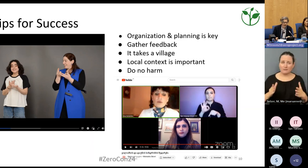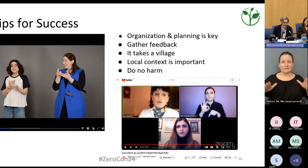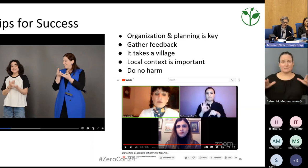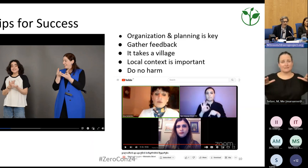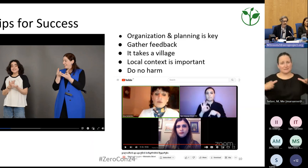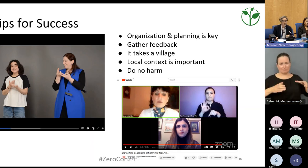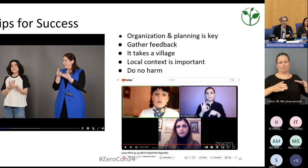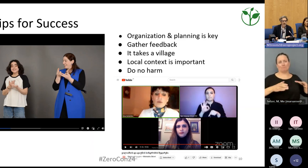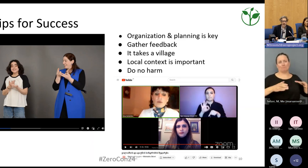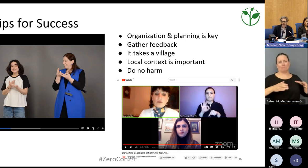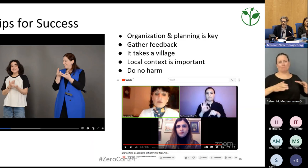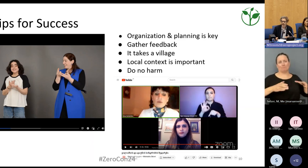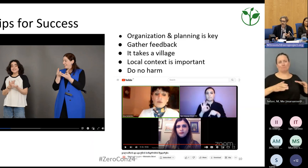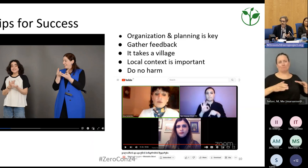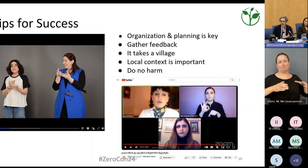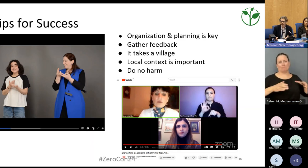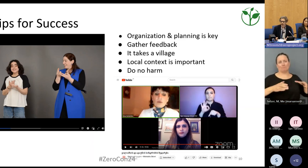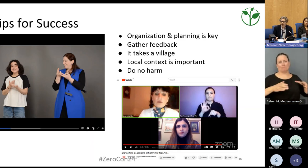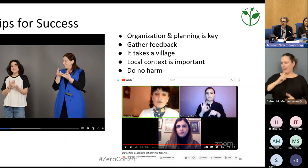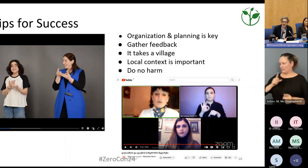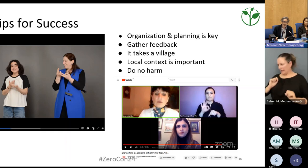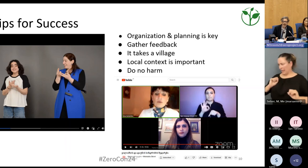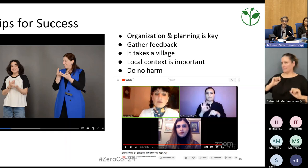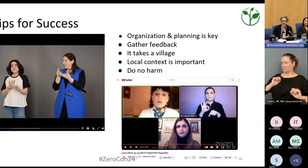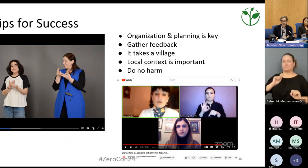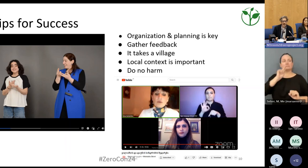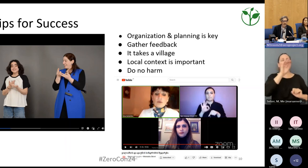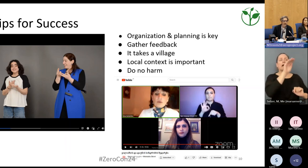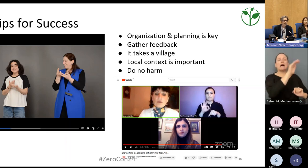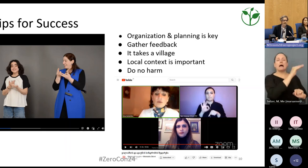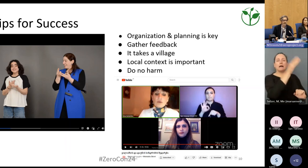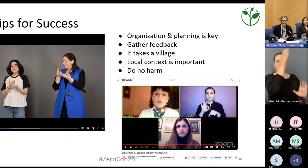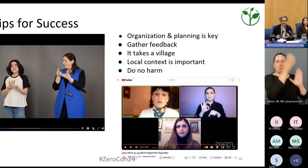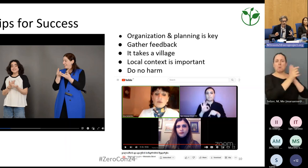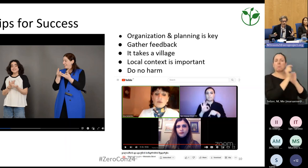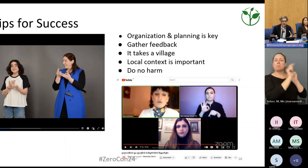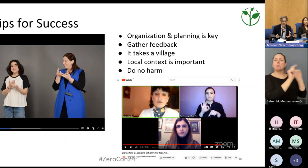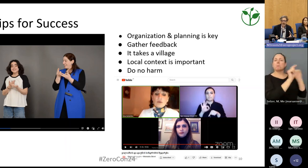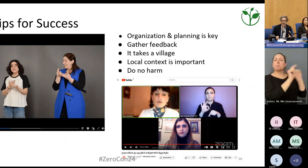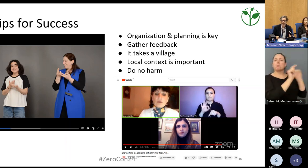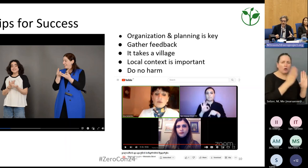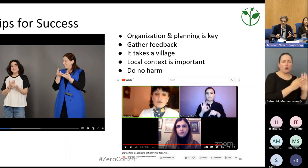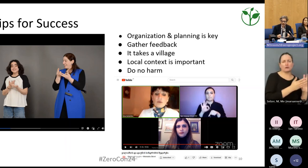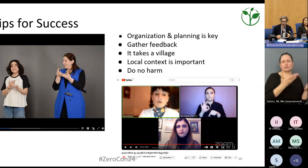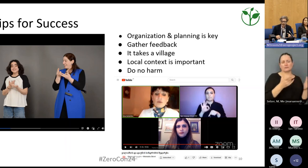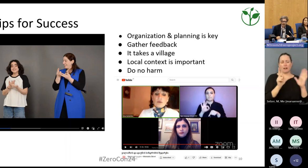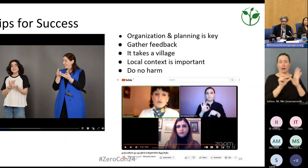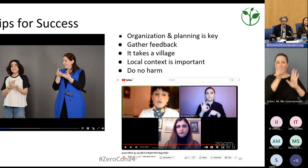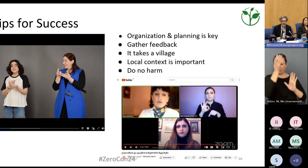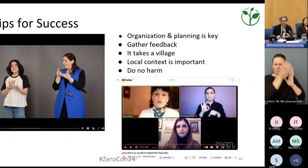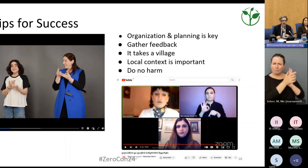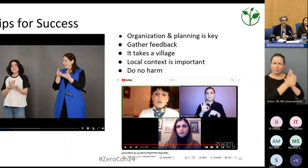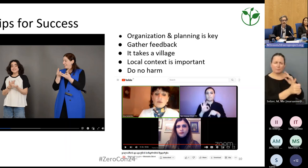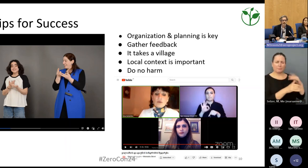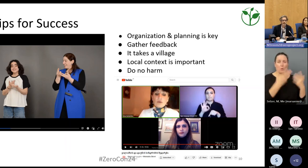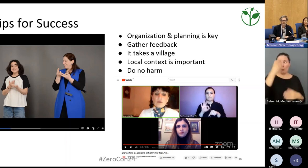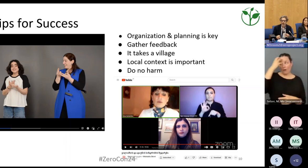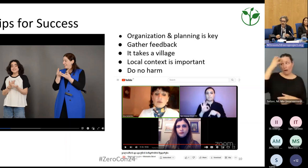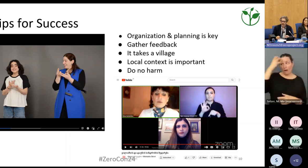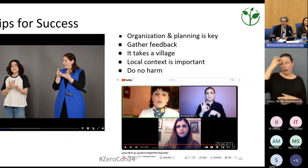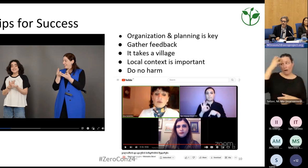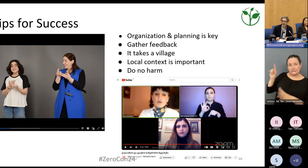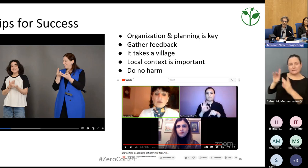to legal experts, medical experts, other psychologists, government officials, truly making this a resource that parents can